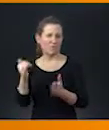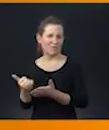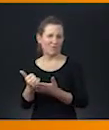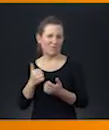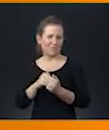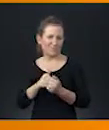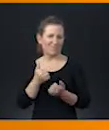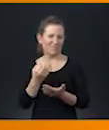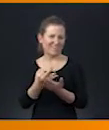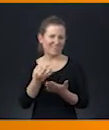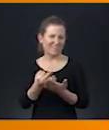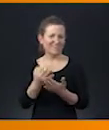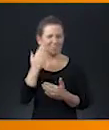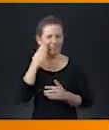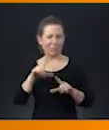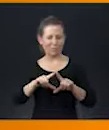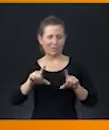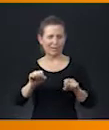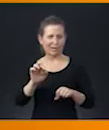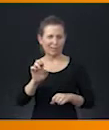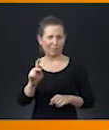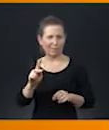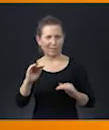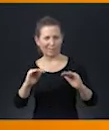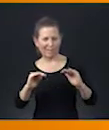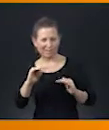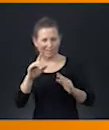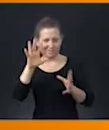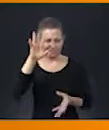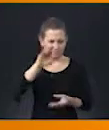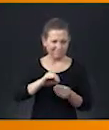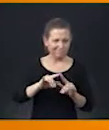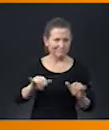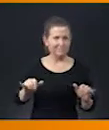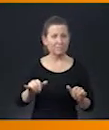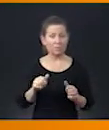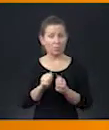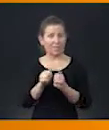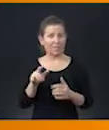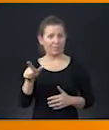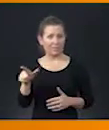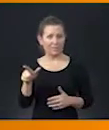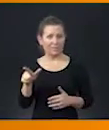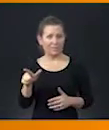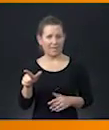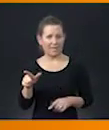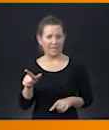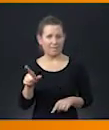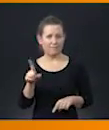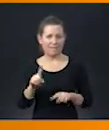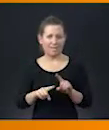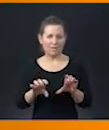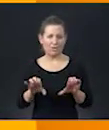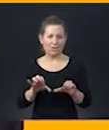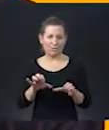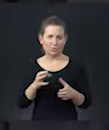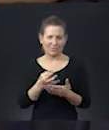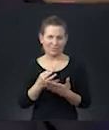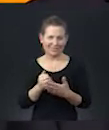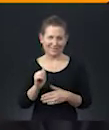They'll help me balance a checkbook, whatnot. Without them, I couldn't do anything with my finances at